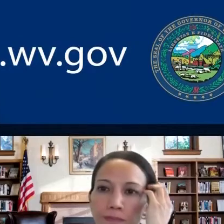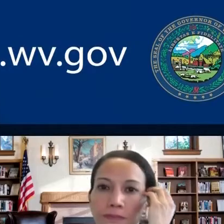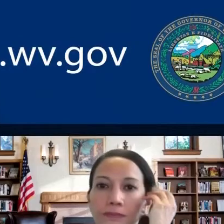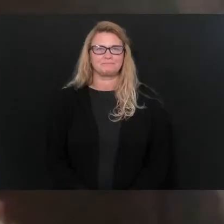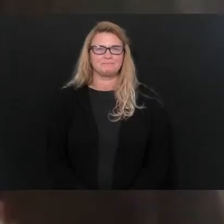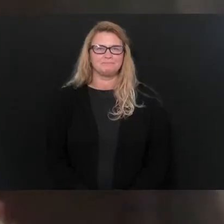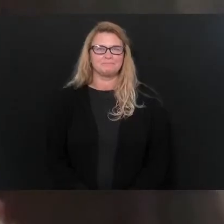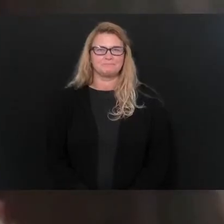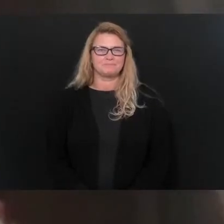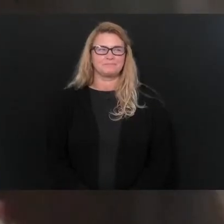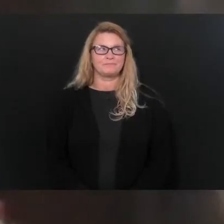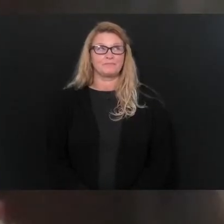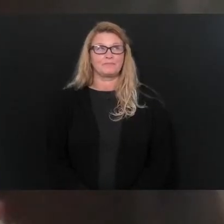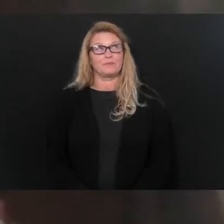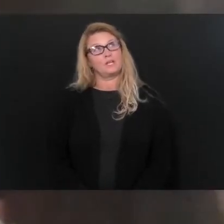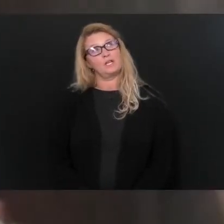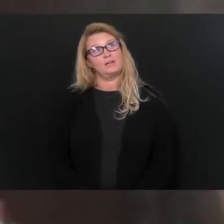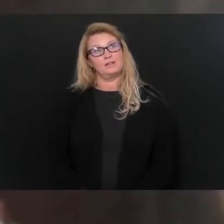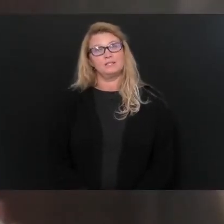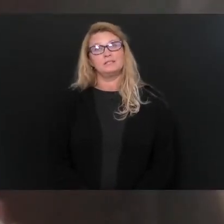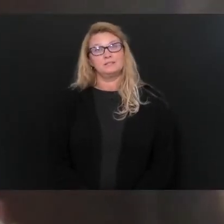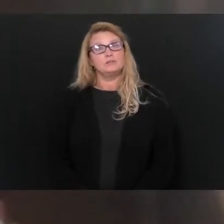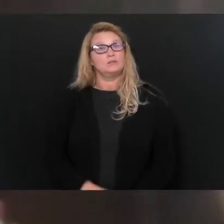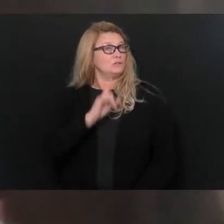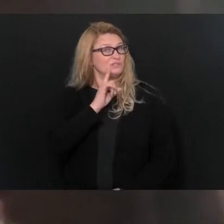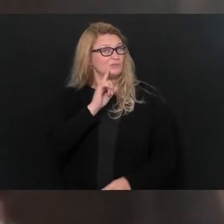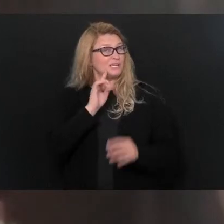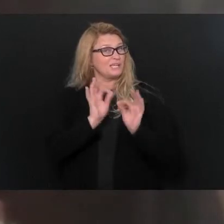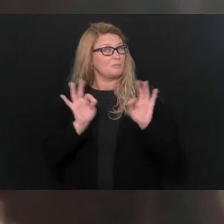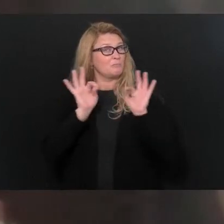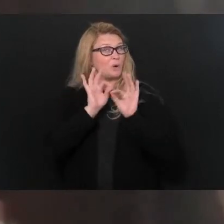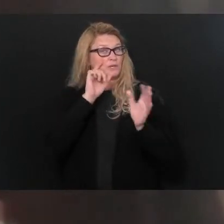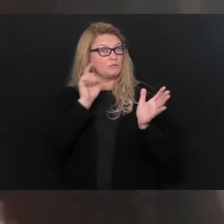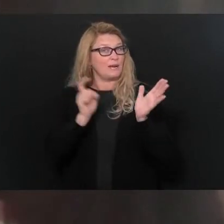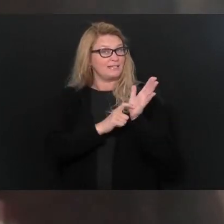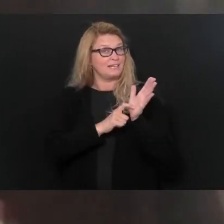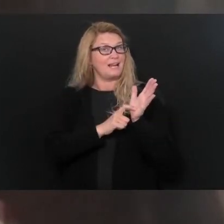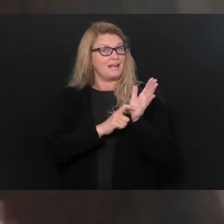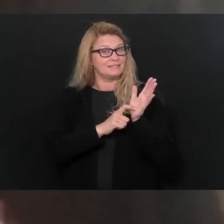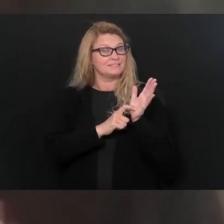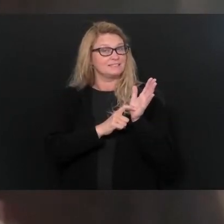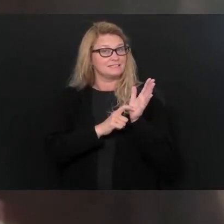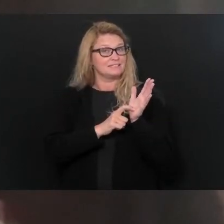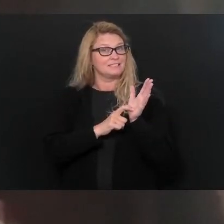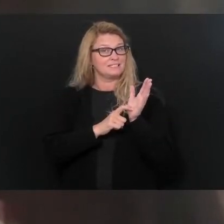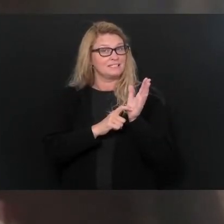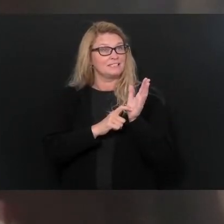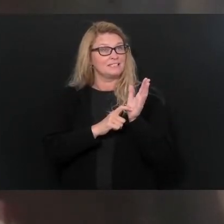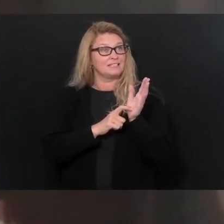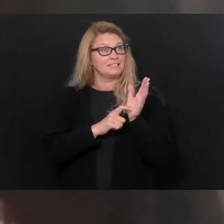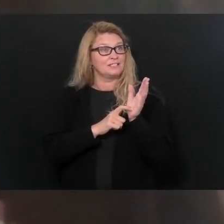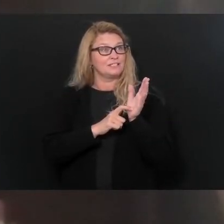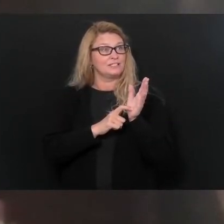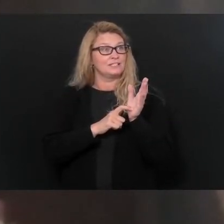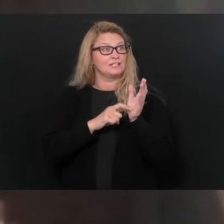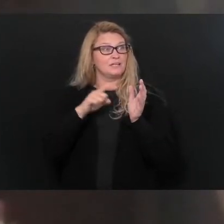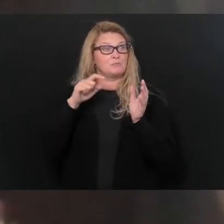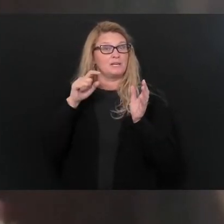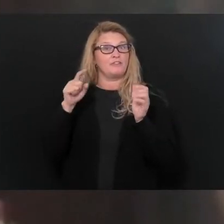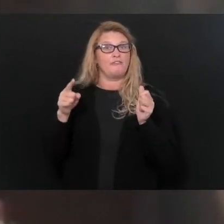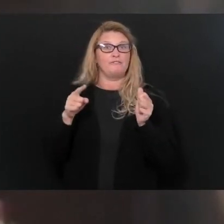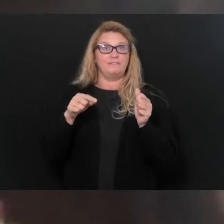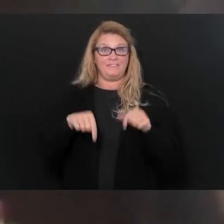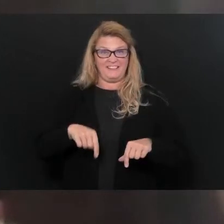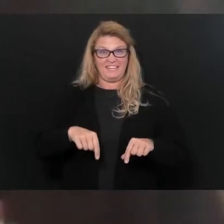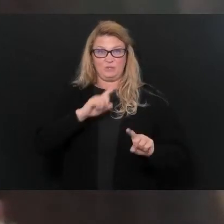Thank you, Paul. Well, I think that what's really important to recognize, both about the vaccine, but also about this response